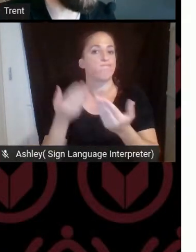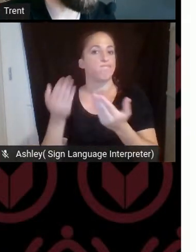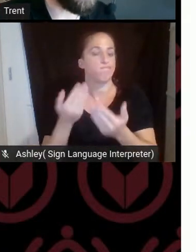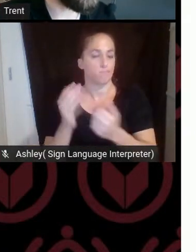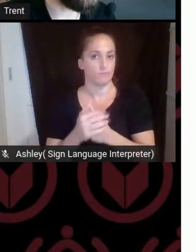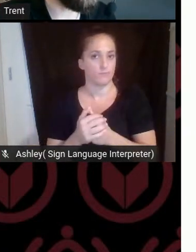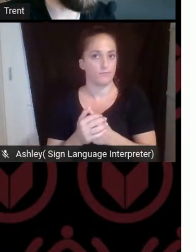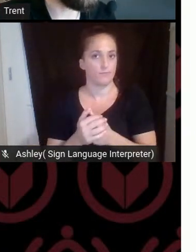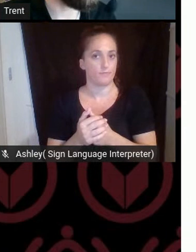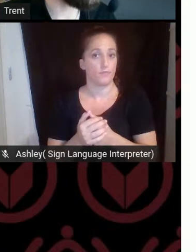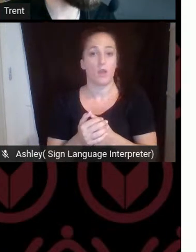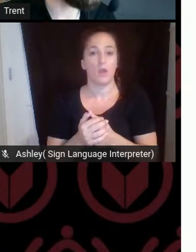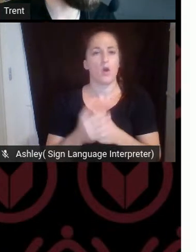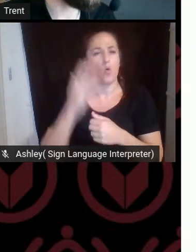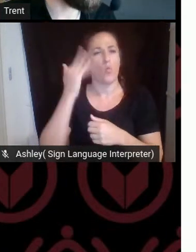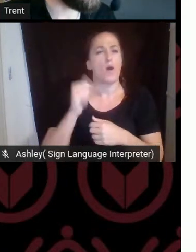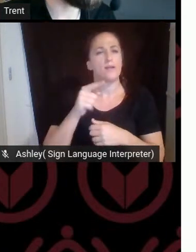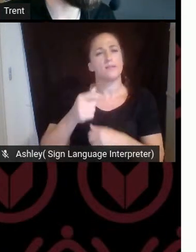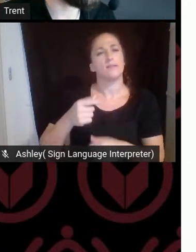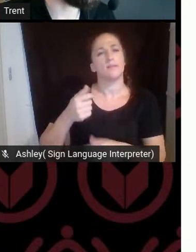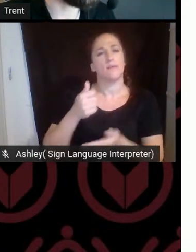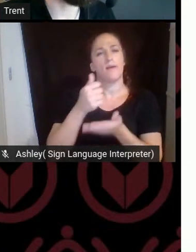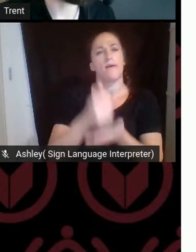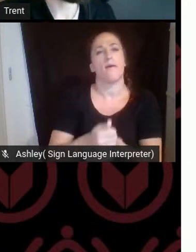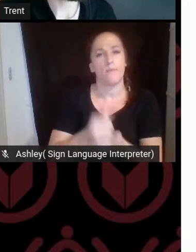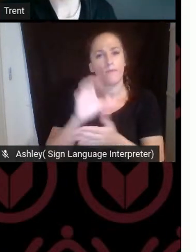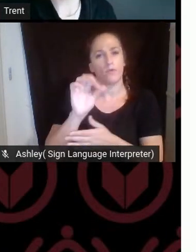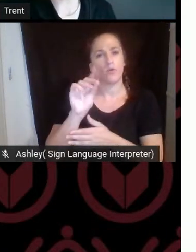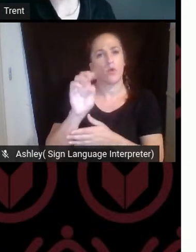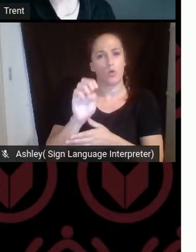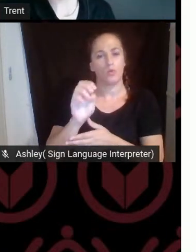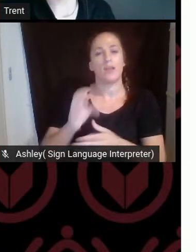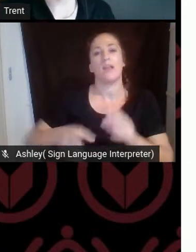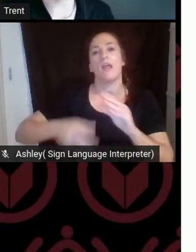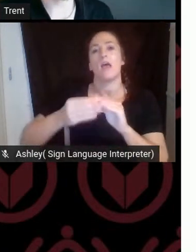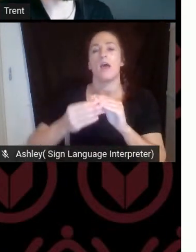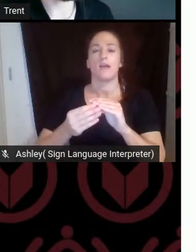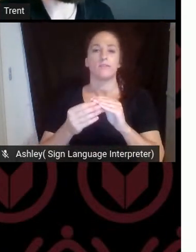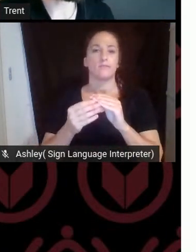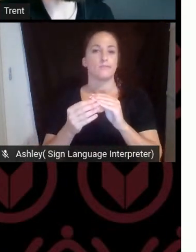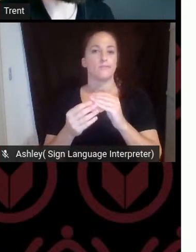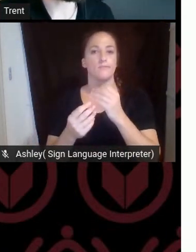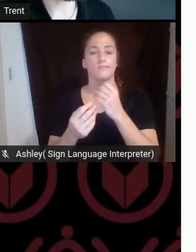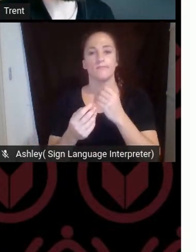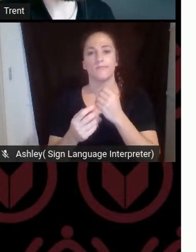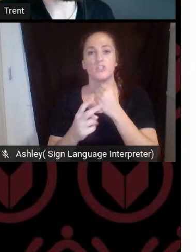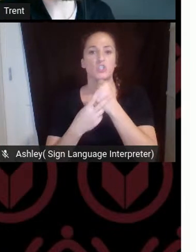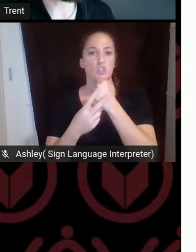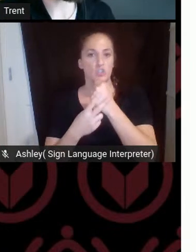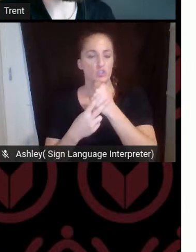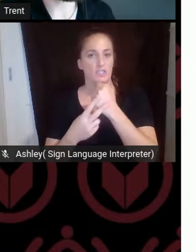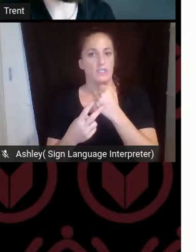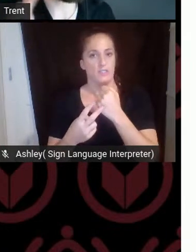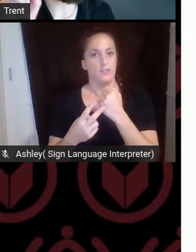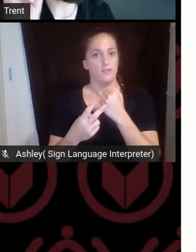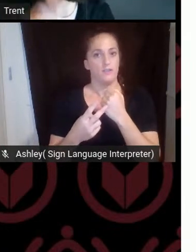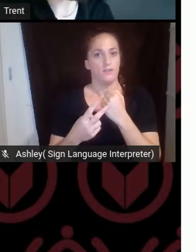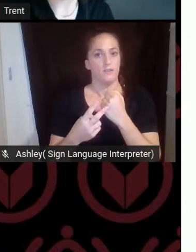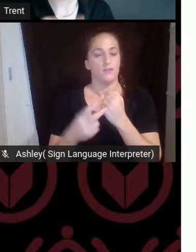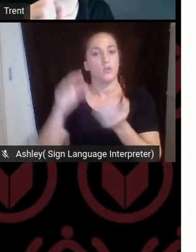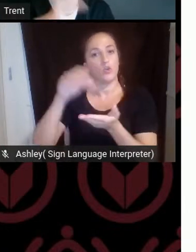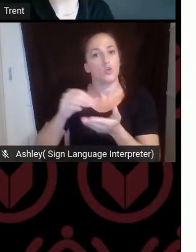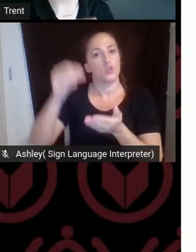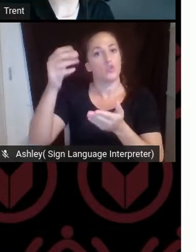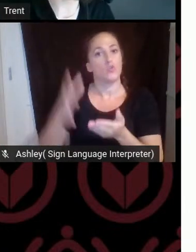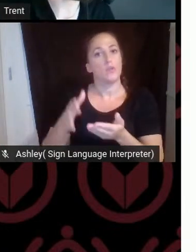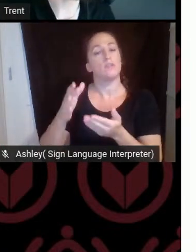Meet within your classroom is also a little bit of added security. The students can't join Meets created within Google Classroom unless